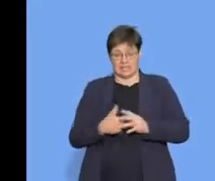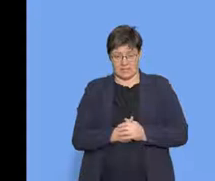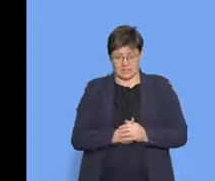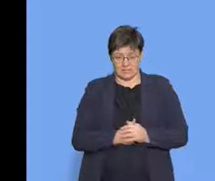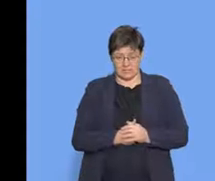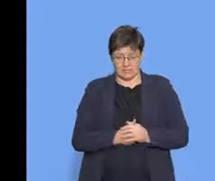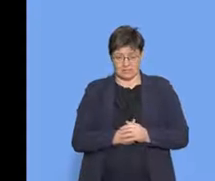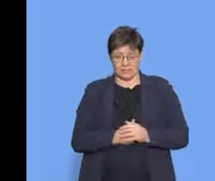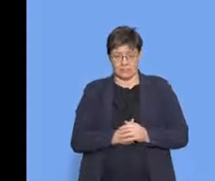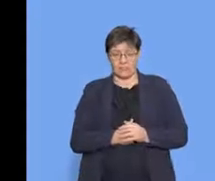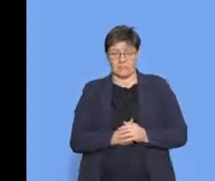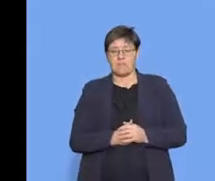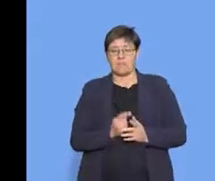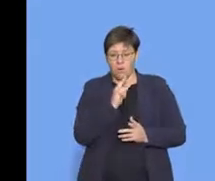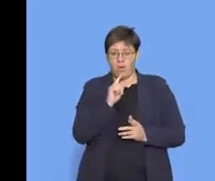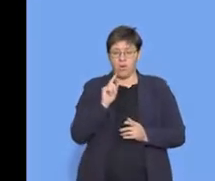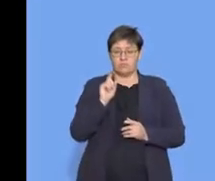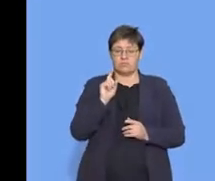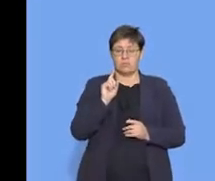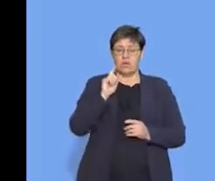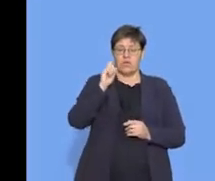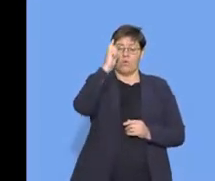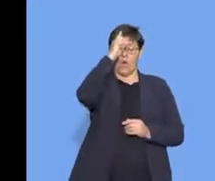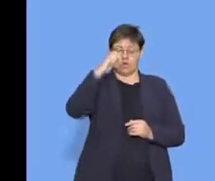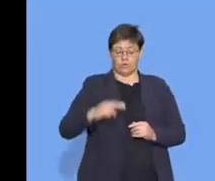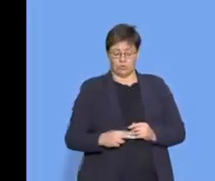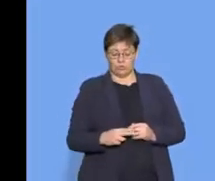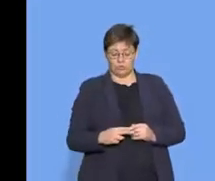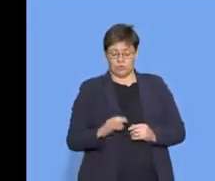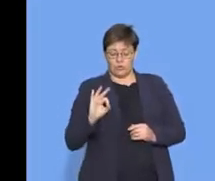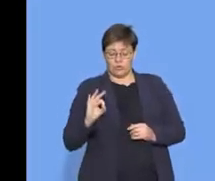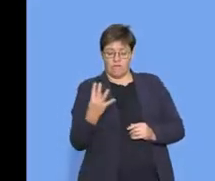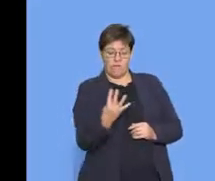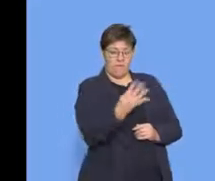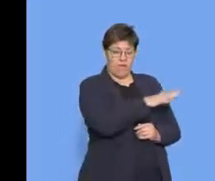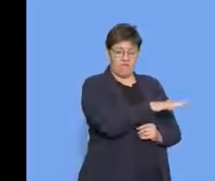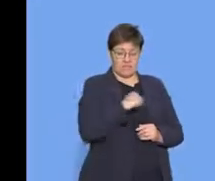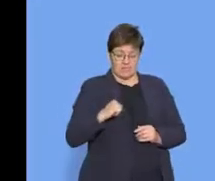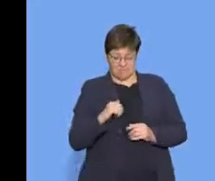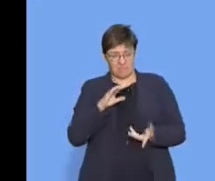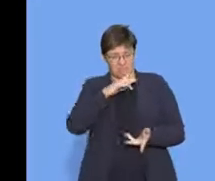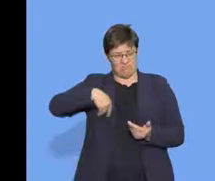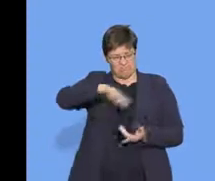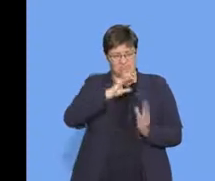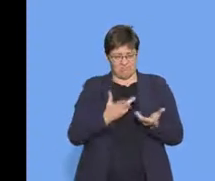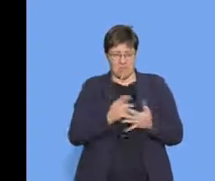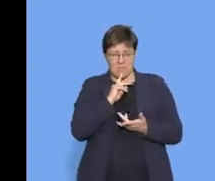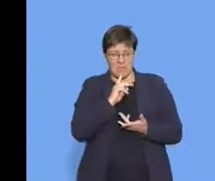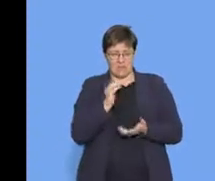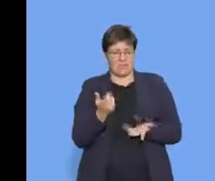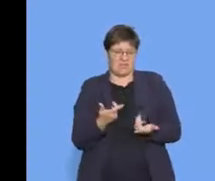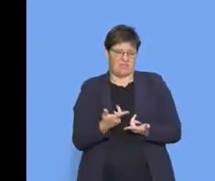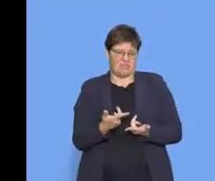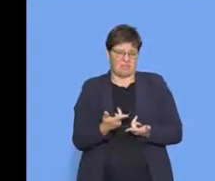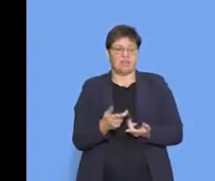are 6 individual squares that make up the exterior of a cube. So you can also think about a Rubik's